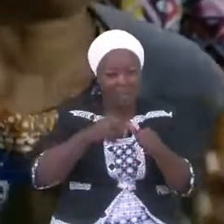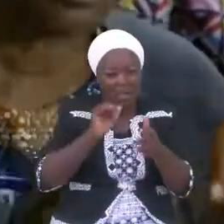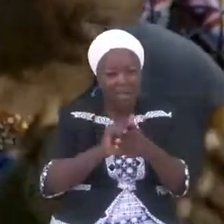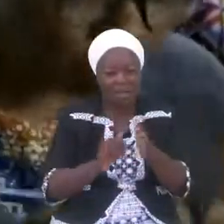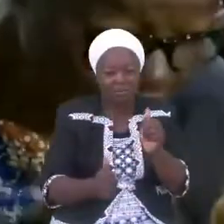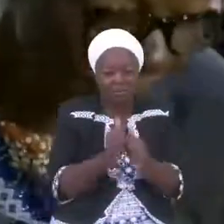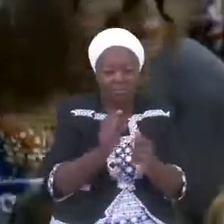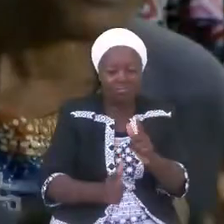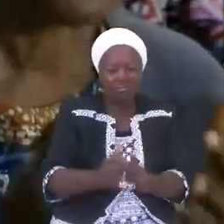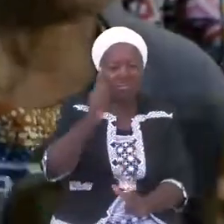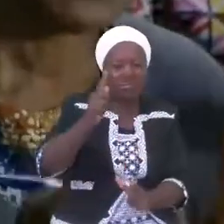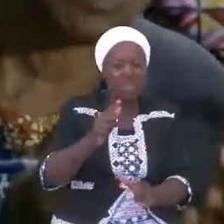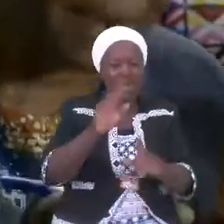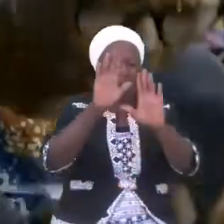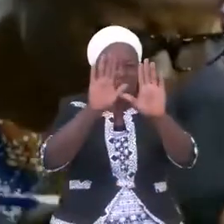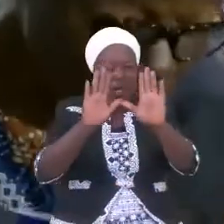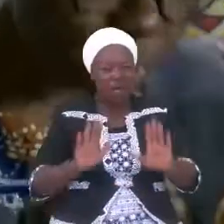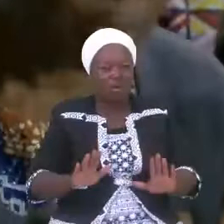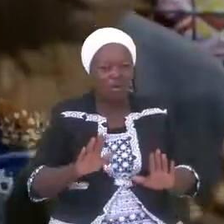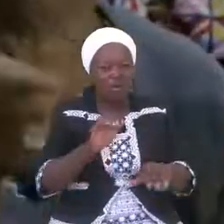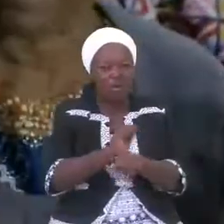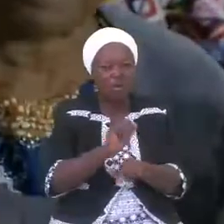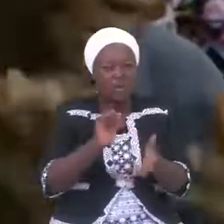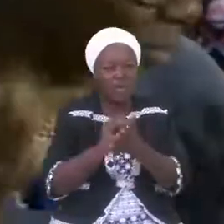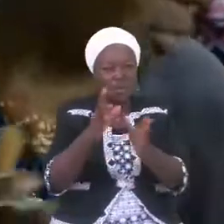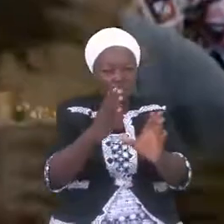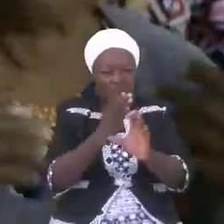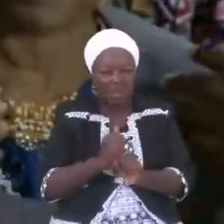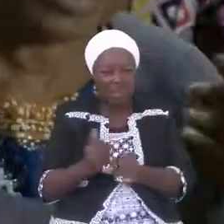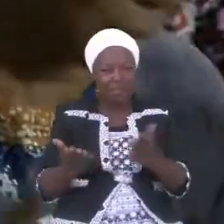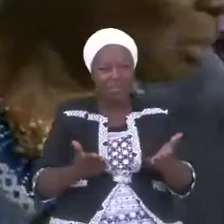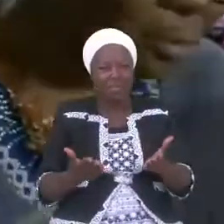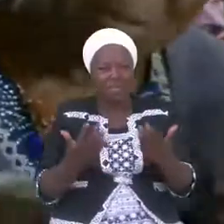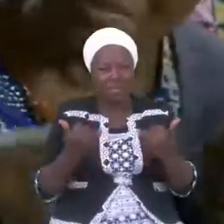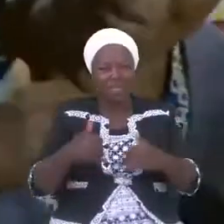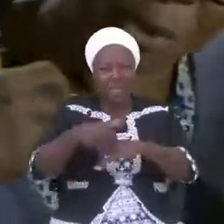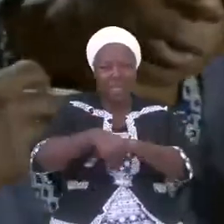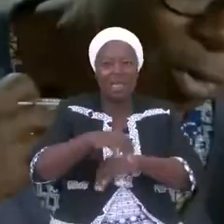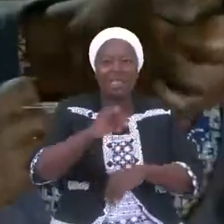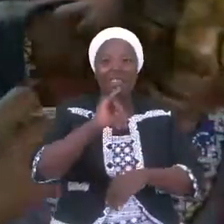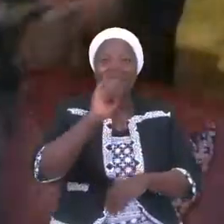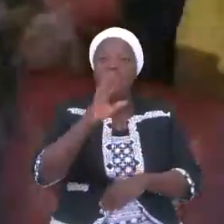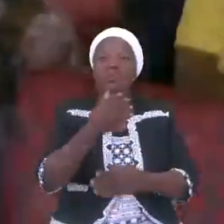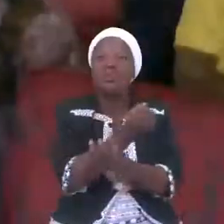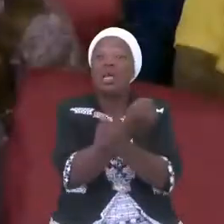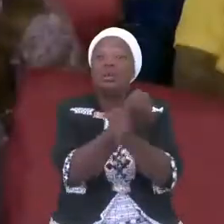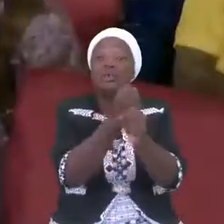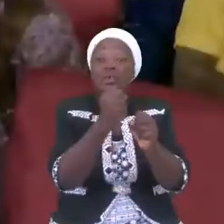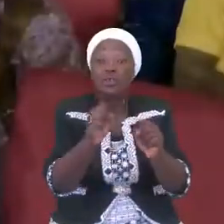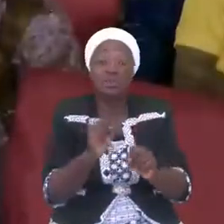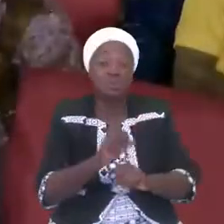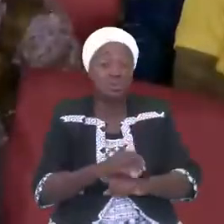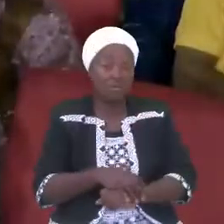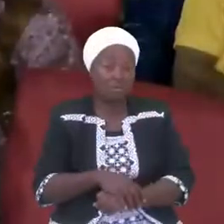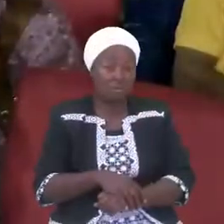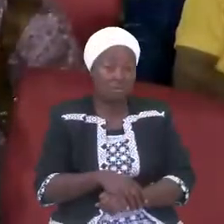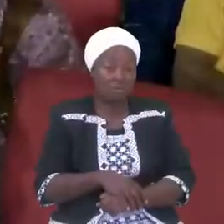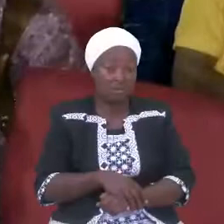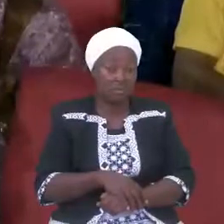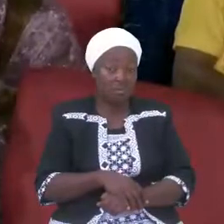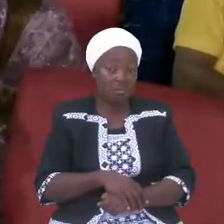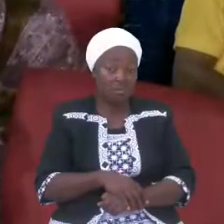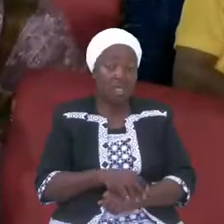Give the details. Give the telephone number, 11 digits. Let it be completed.